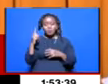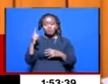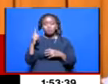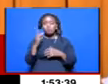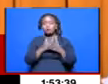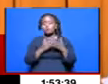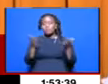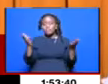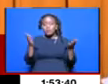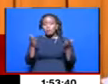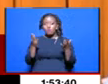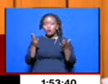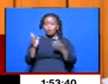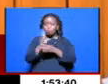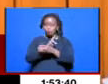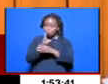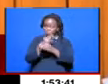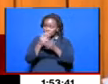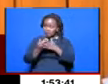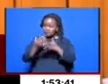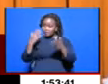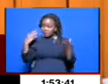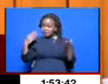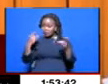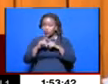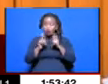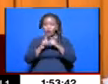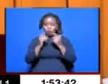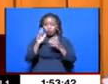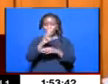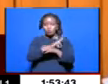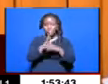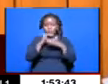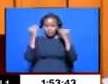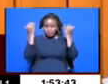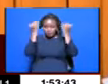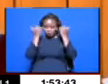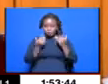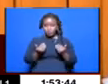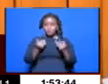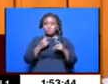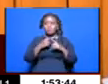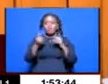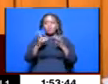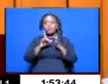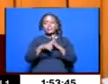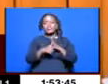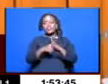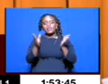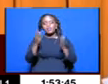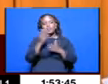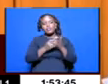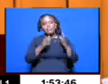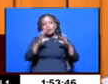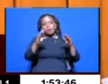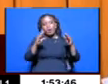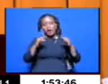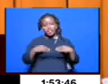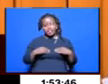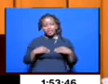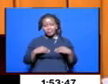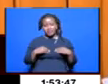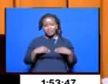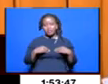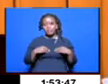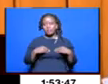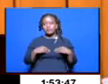initially. That's the courts in those countries, but later some of them adopted and accepted the said